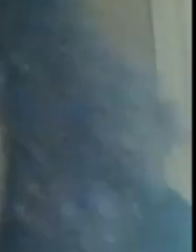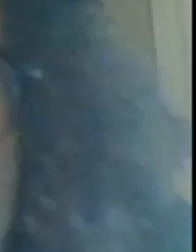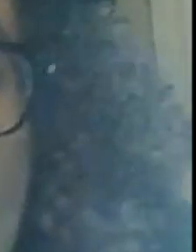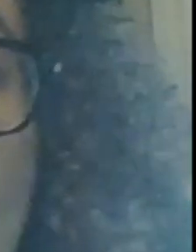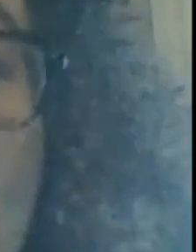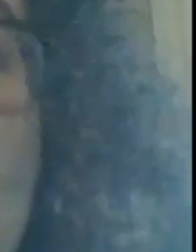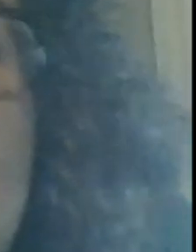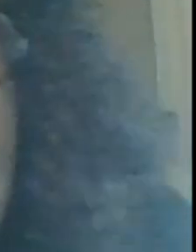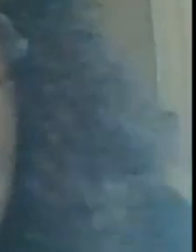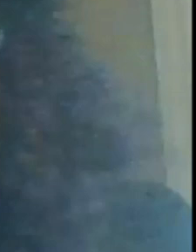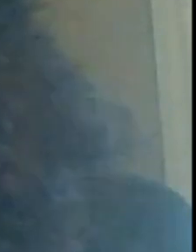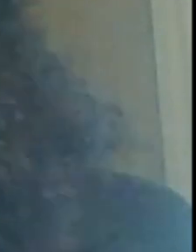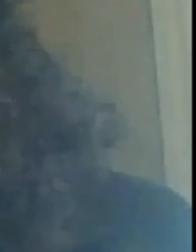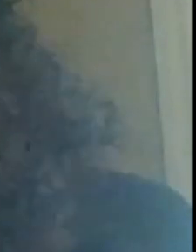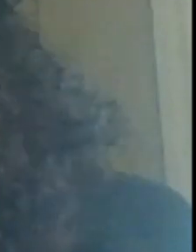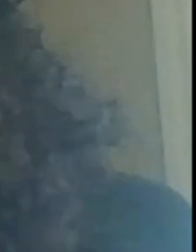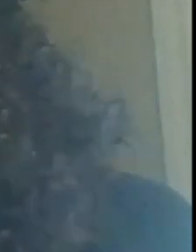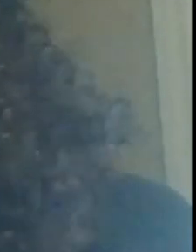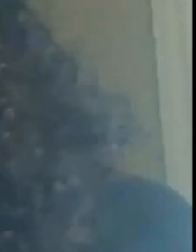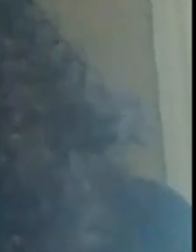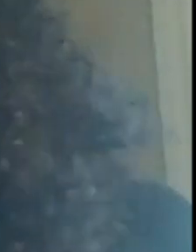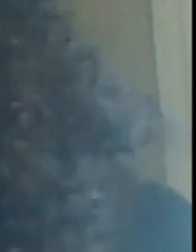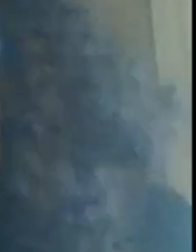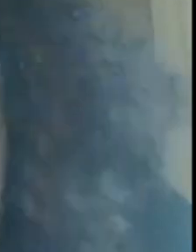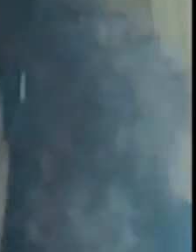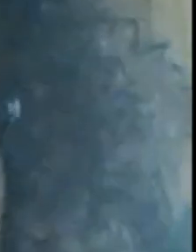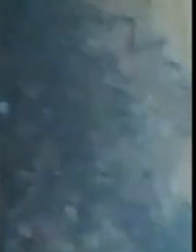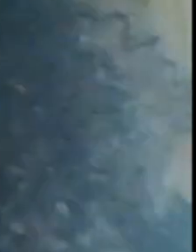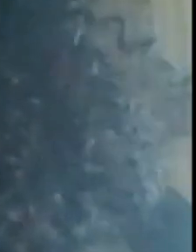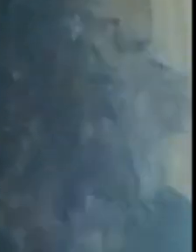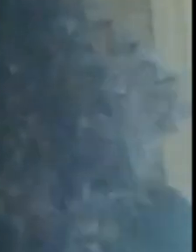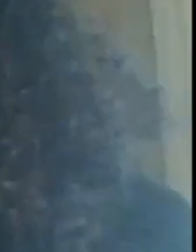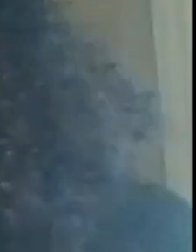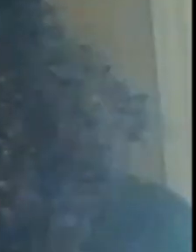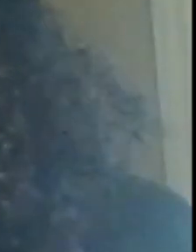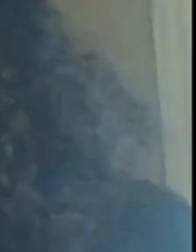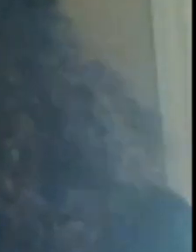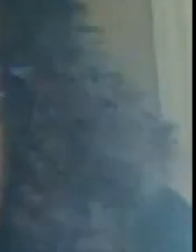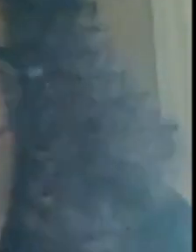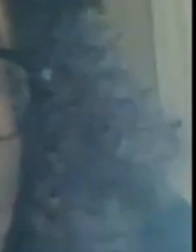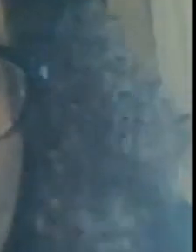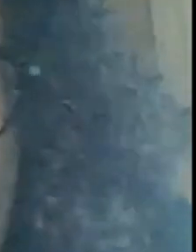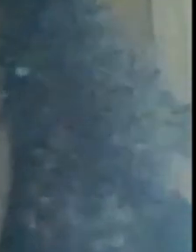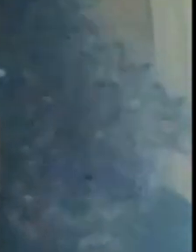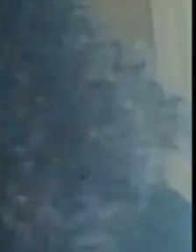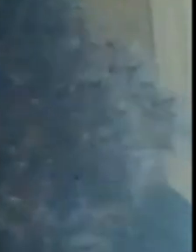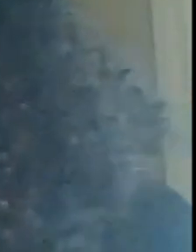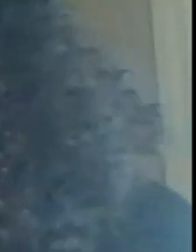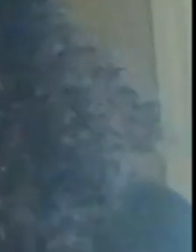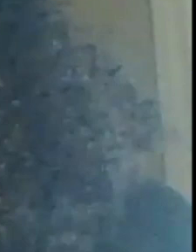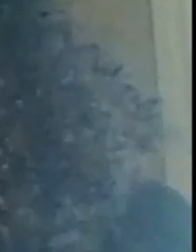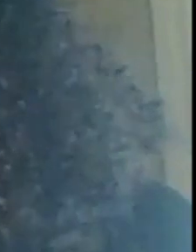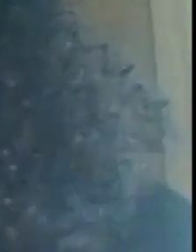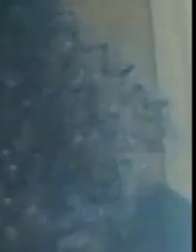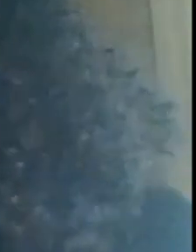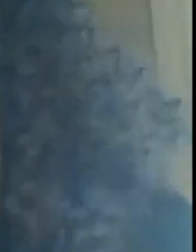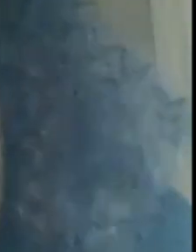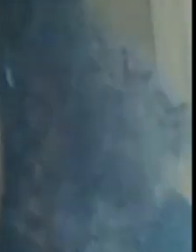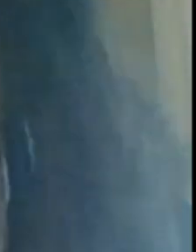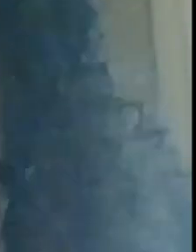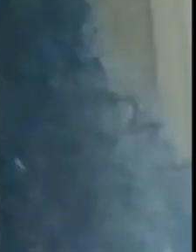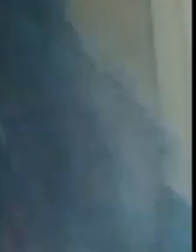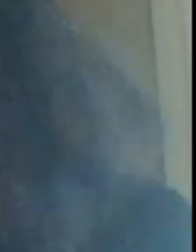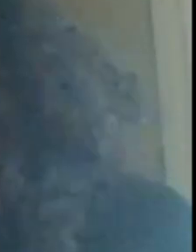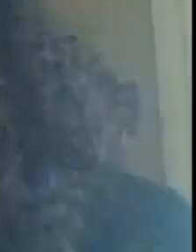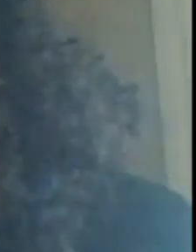most sought-after programs, and it's one of the most programs that I get the most inquiries for through my email and through our website. So just so